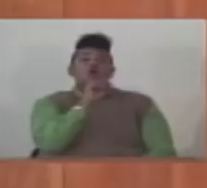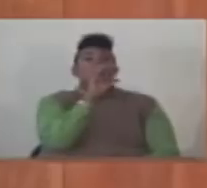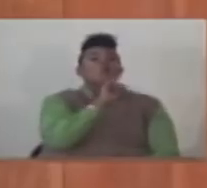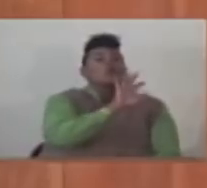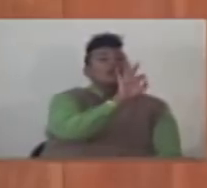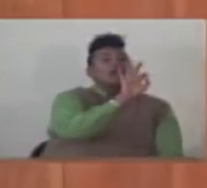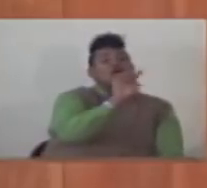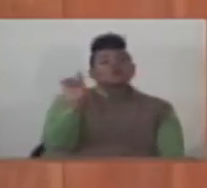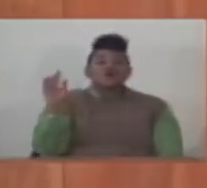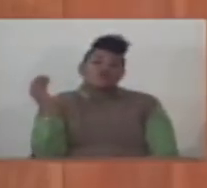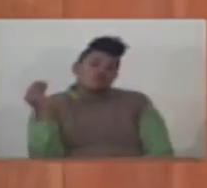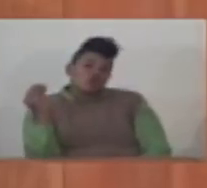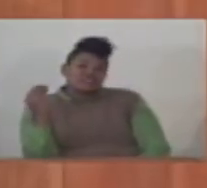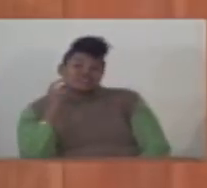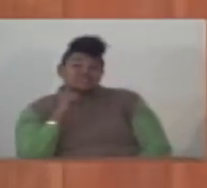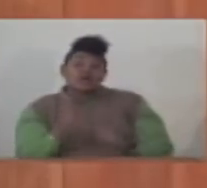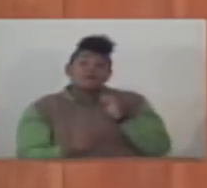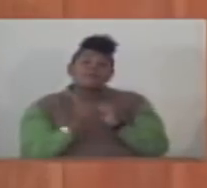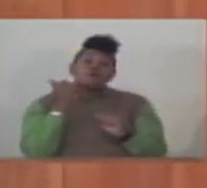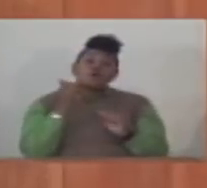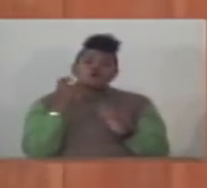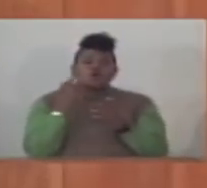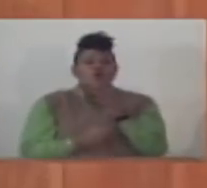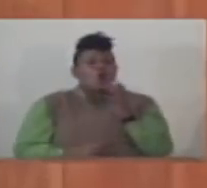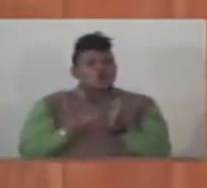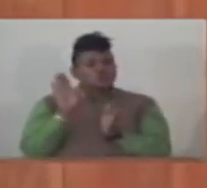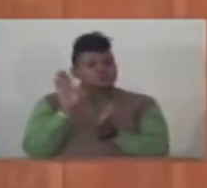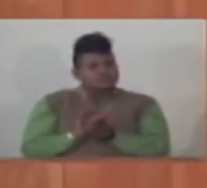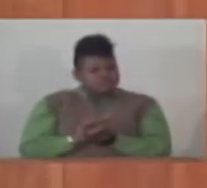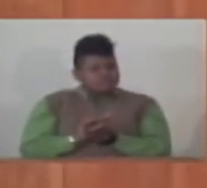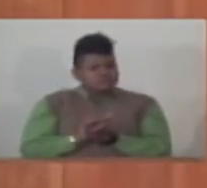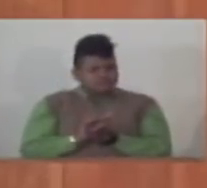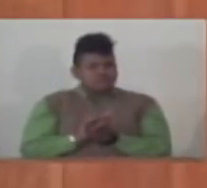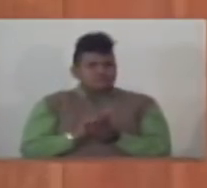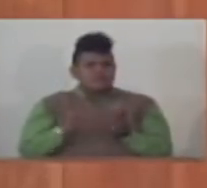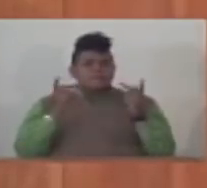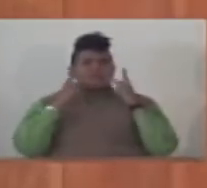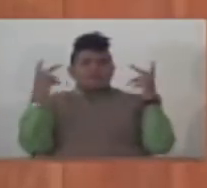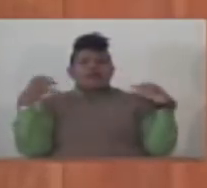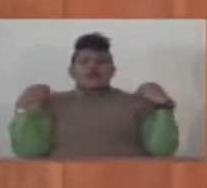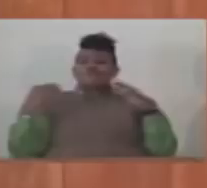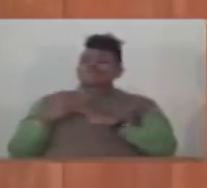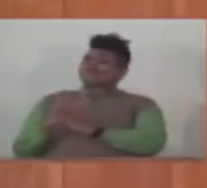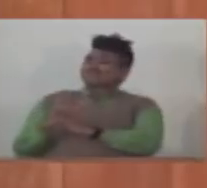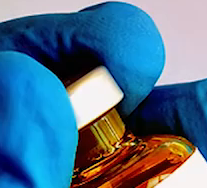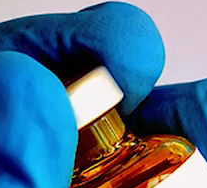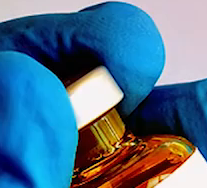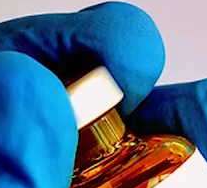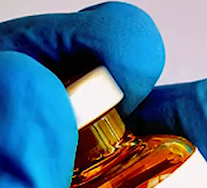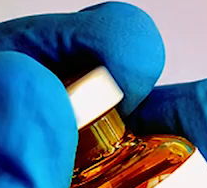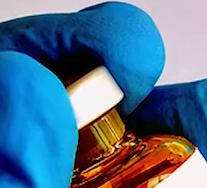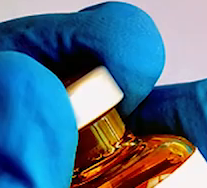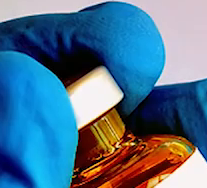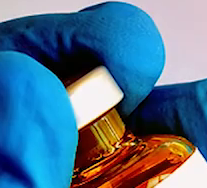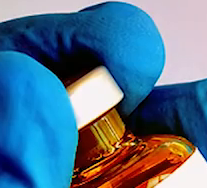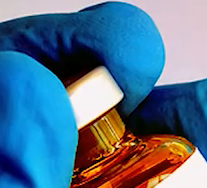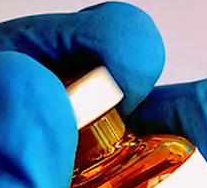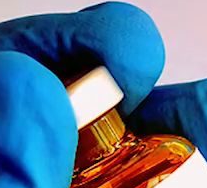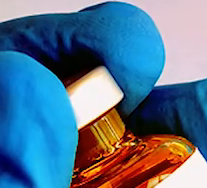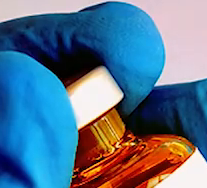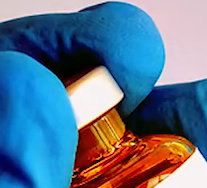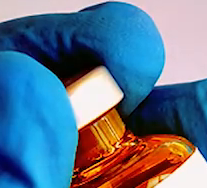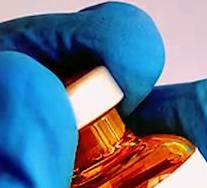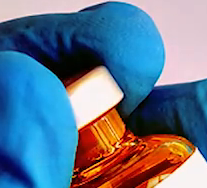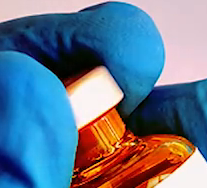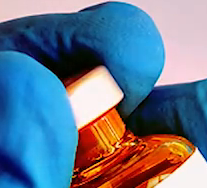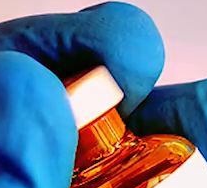14 years is the most cost-effective public health measure against this disease. More than 70 countries